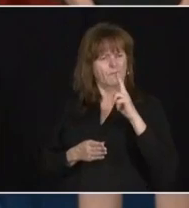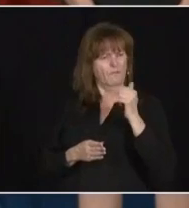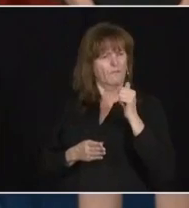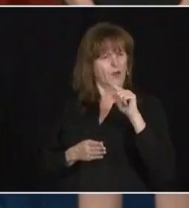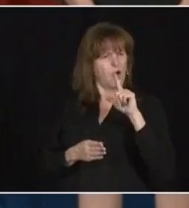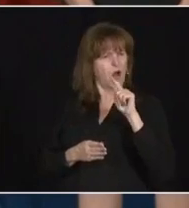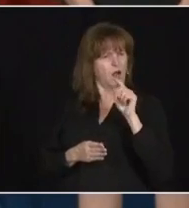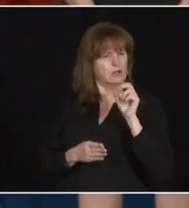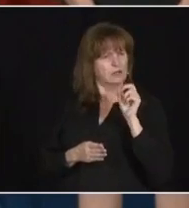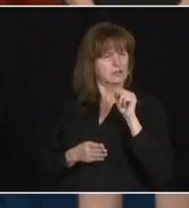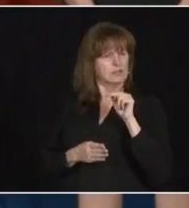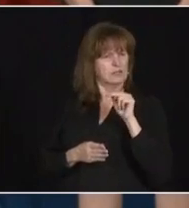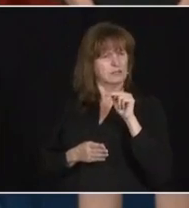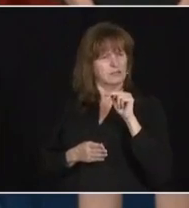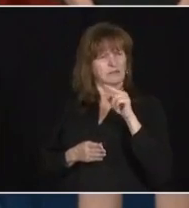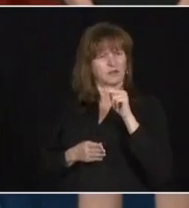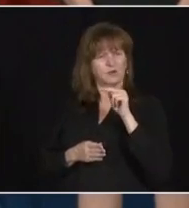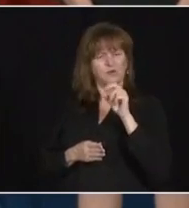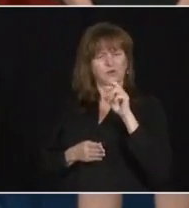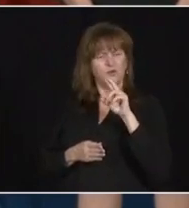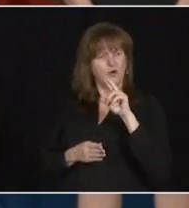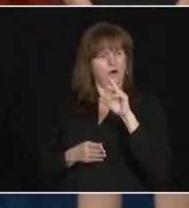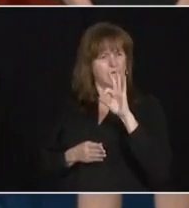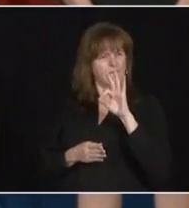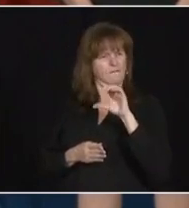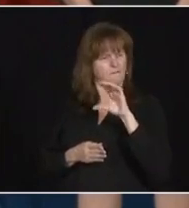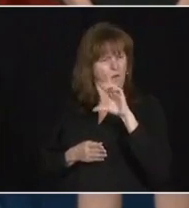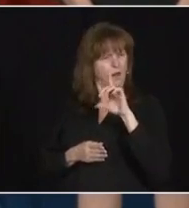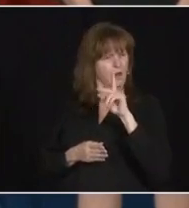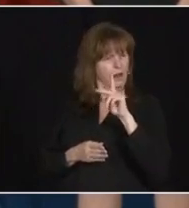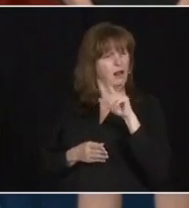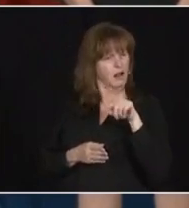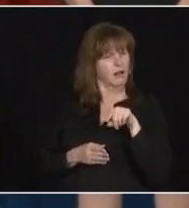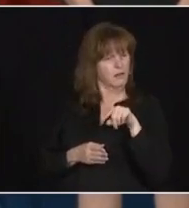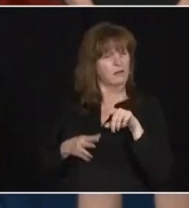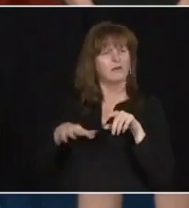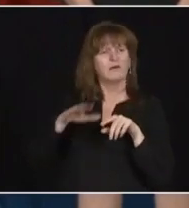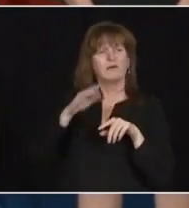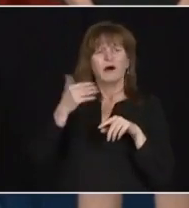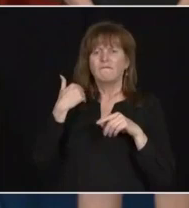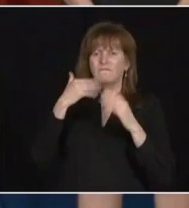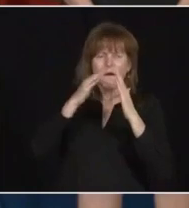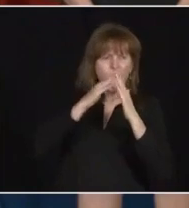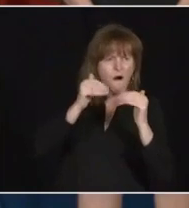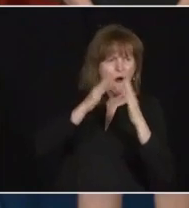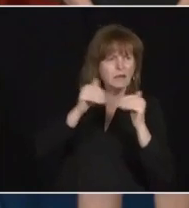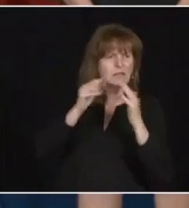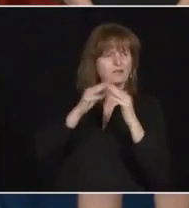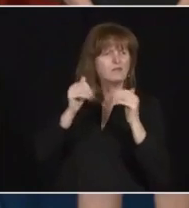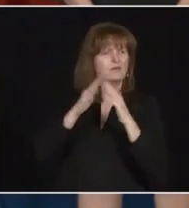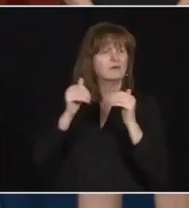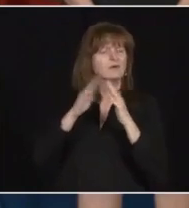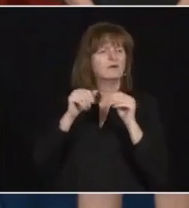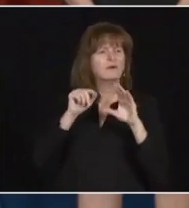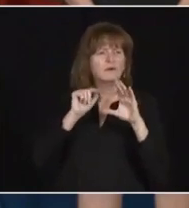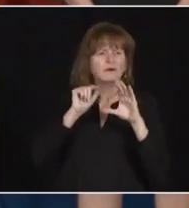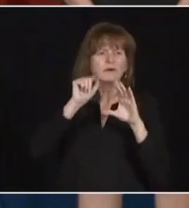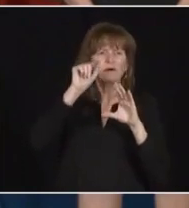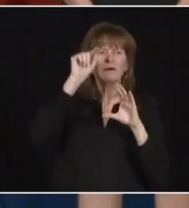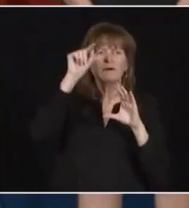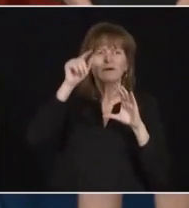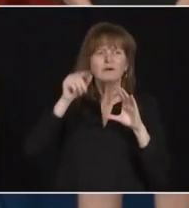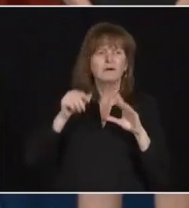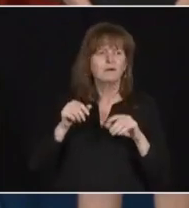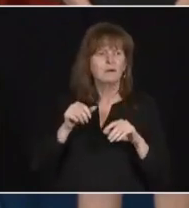being allowed to go to their cottages along the shore of Lake Erie. The medical officer of health in that area has said, you